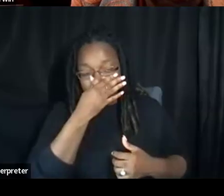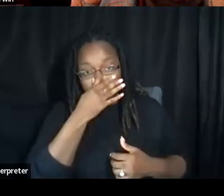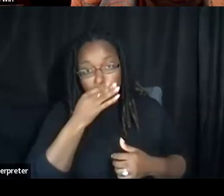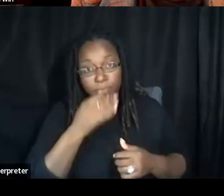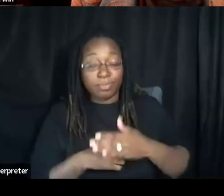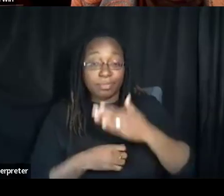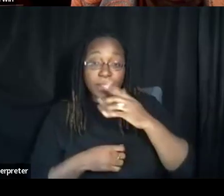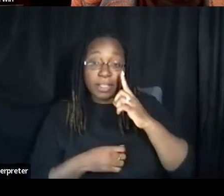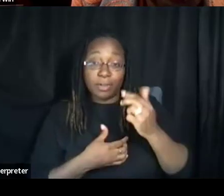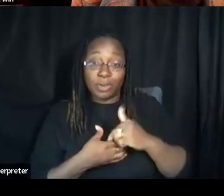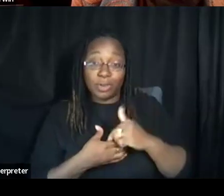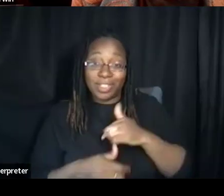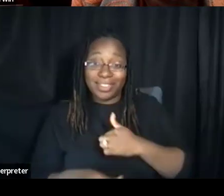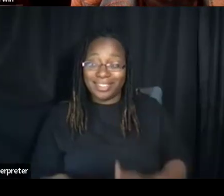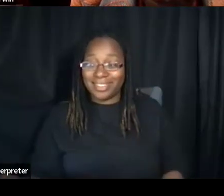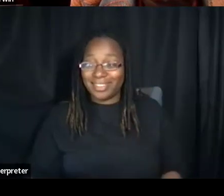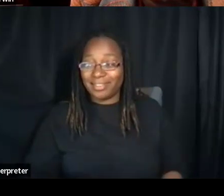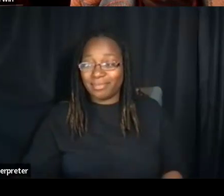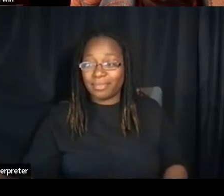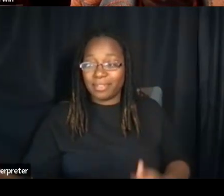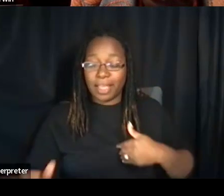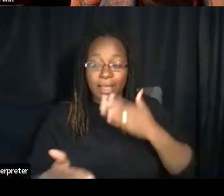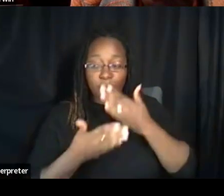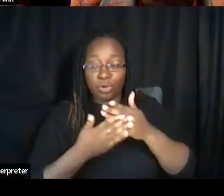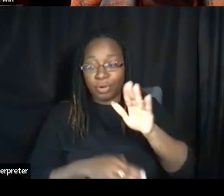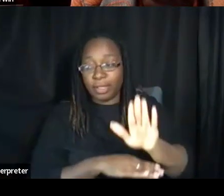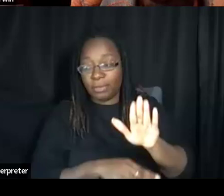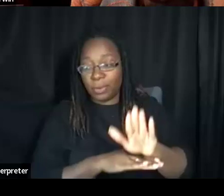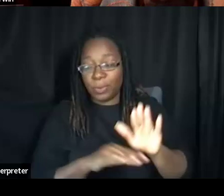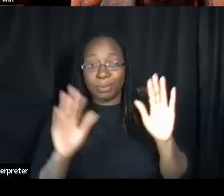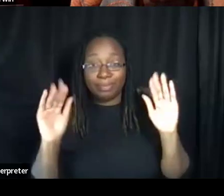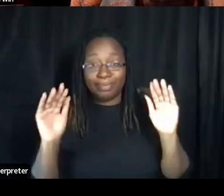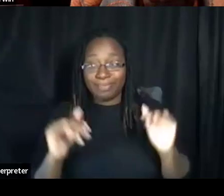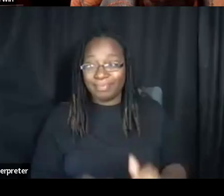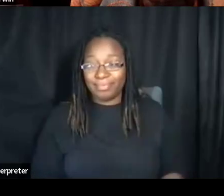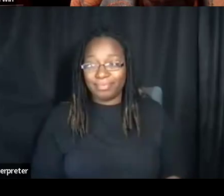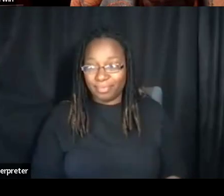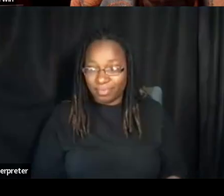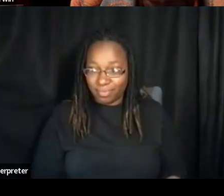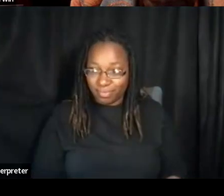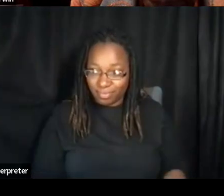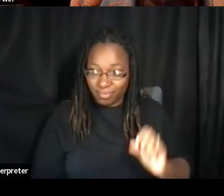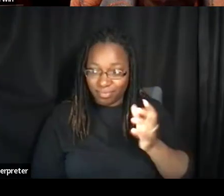thanks for joining us, and have a good rest of your afternoon. All right.